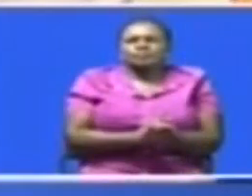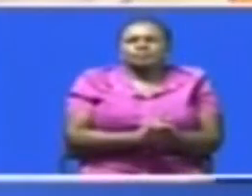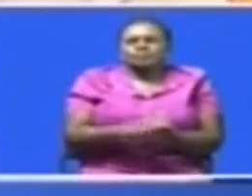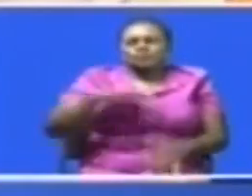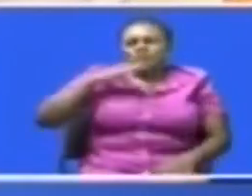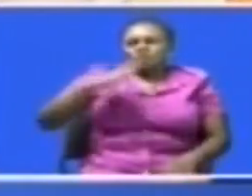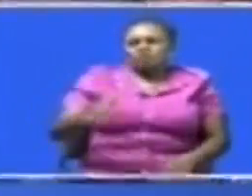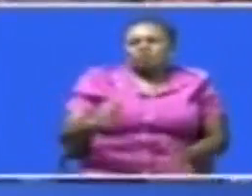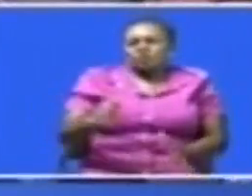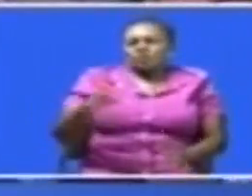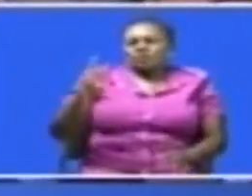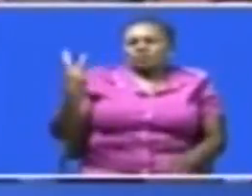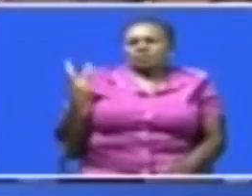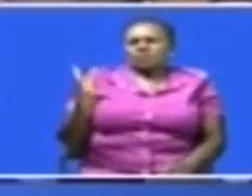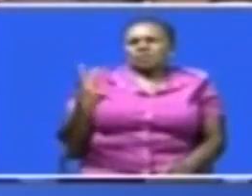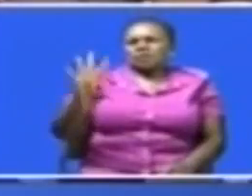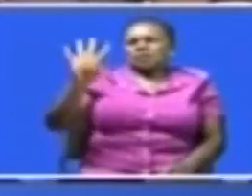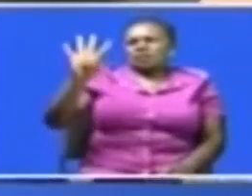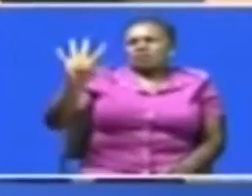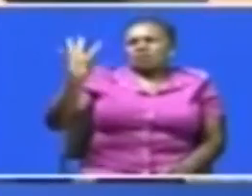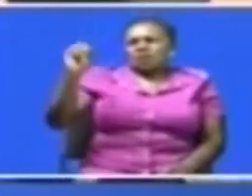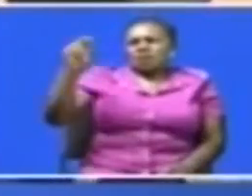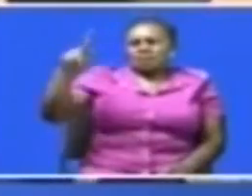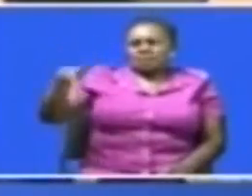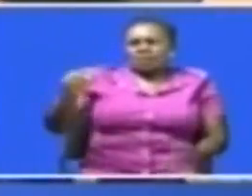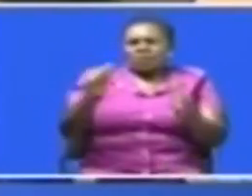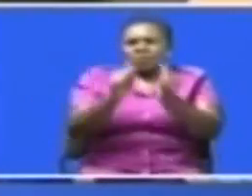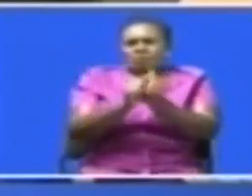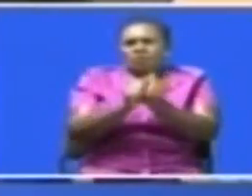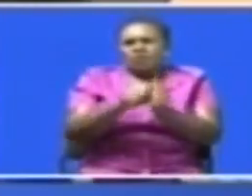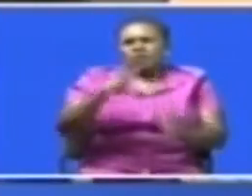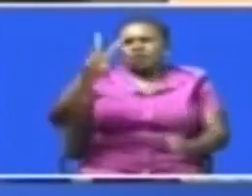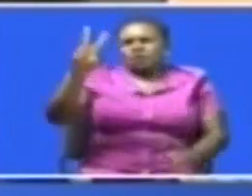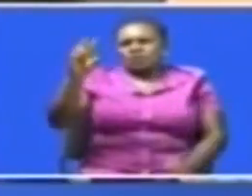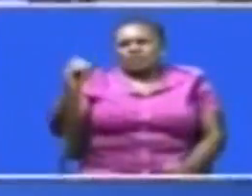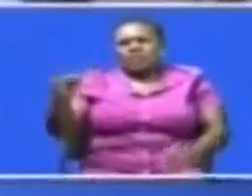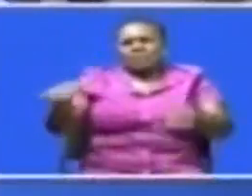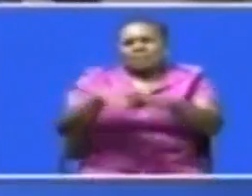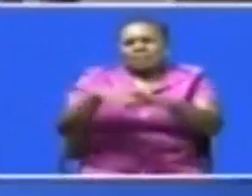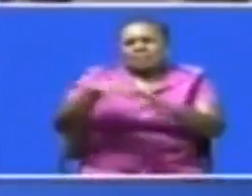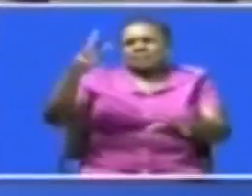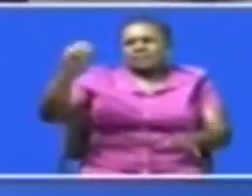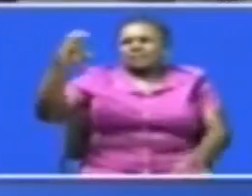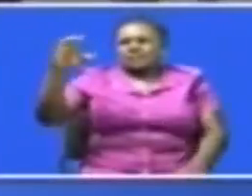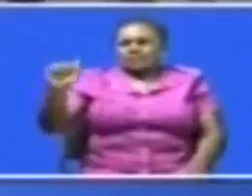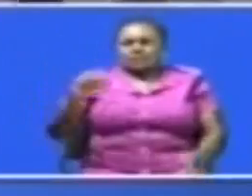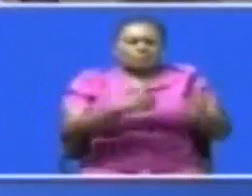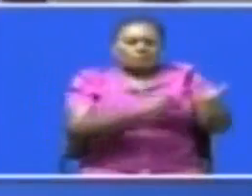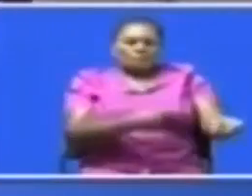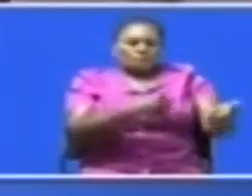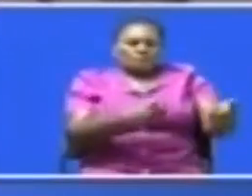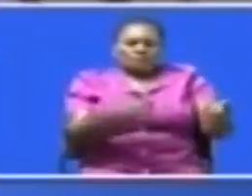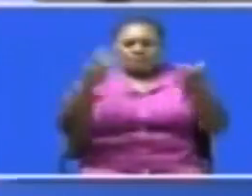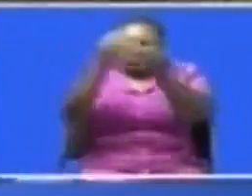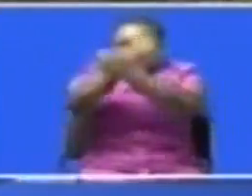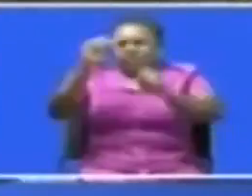Speaking in Uasin Gishu County, the four MPs were accompanied by at least 20 members of County Assembly, accused President Uhuru